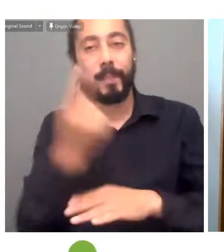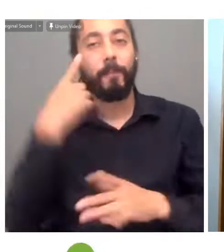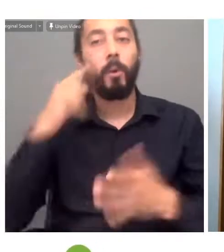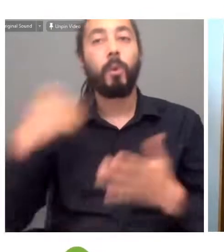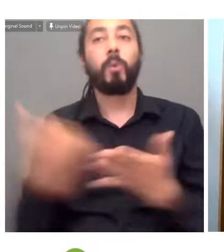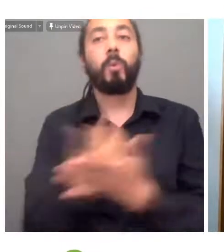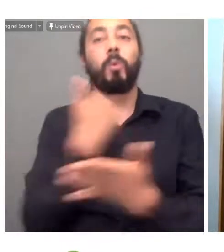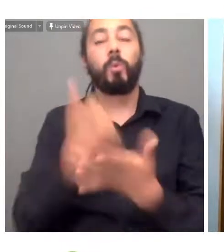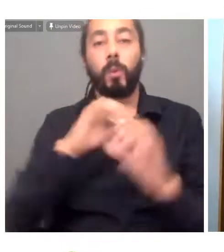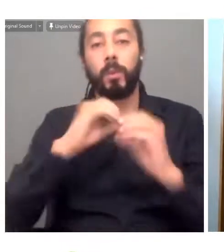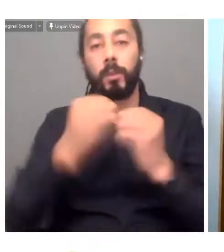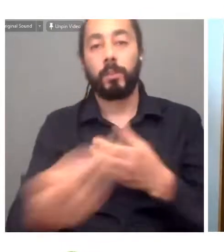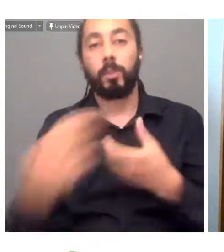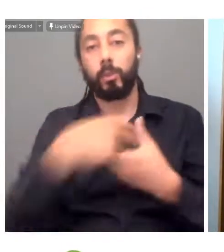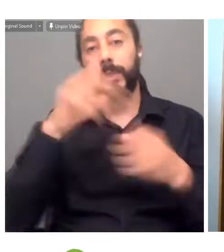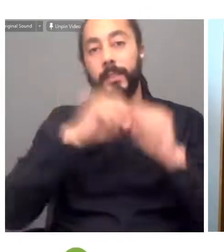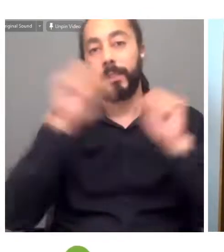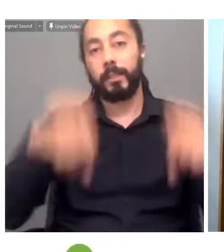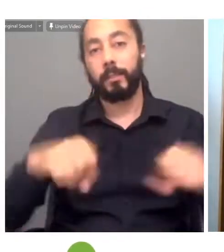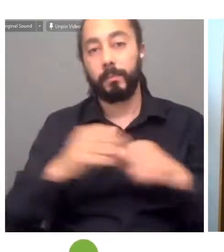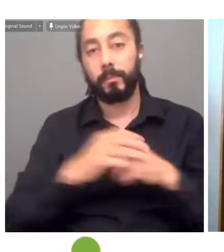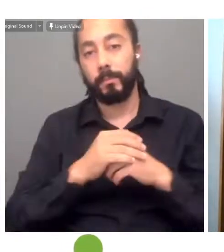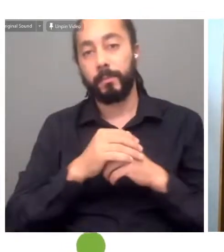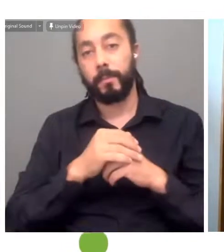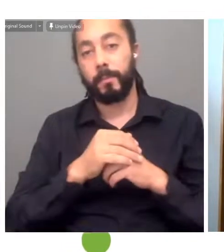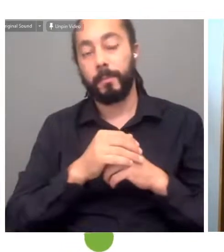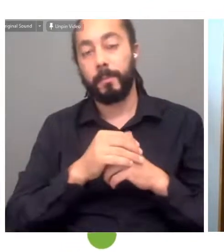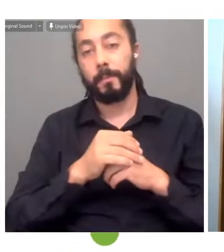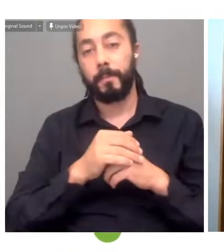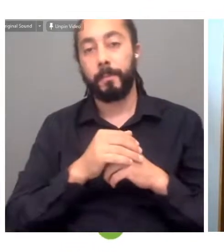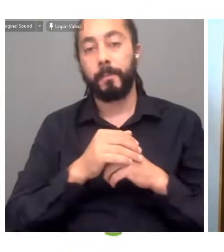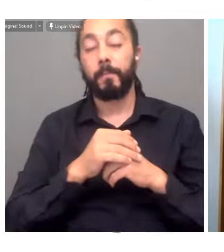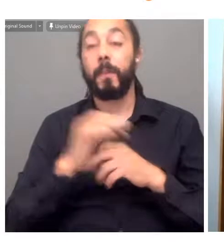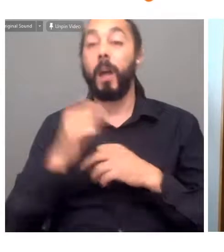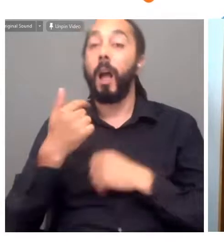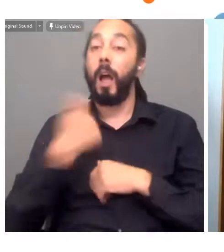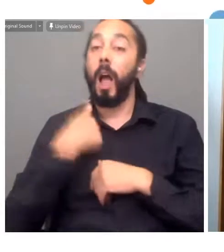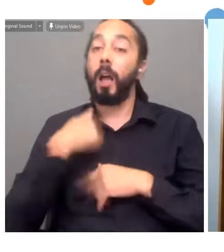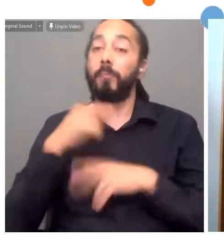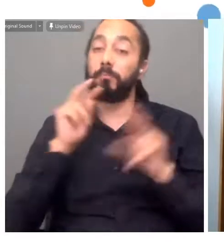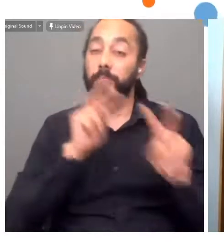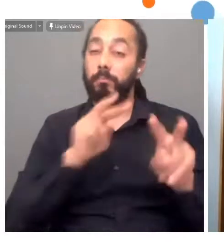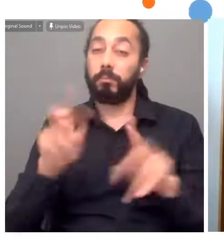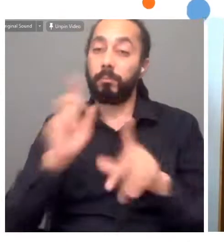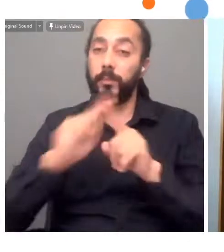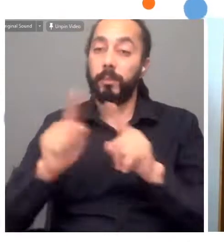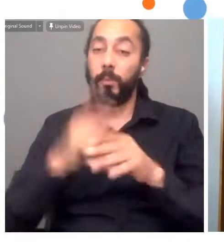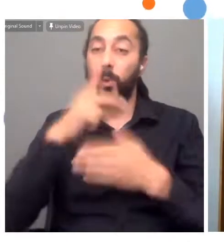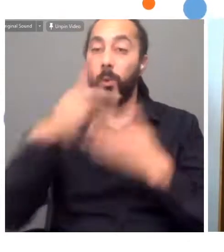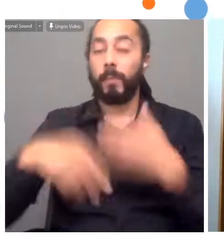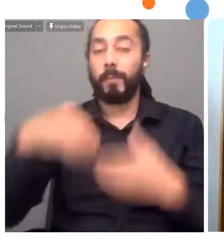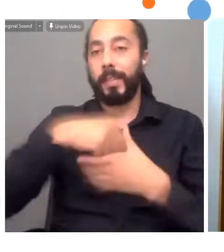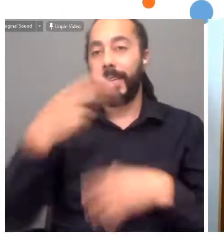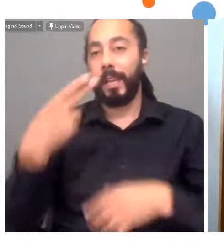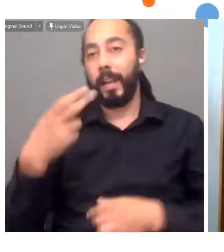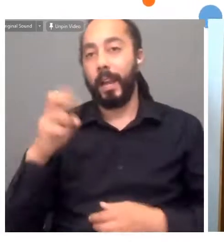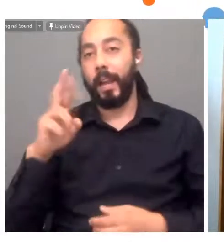into the system. When I looked at most of the programs at Heritage, many of those were established a long time